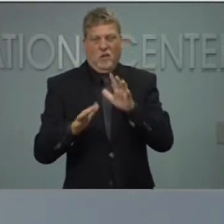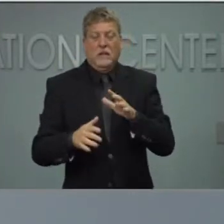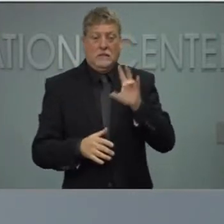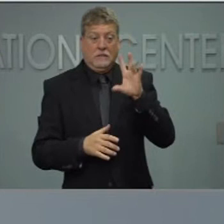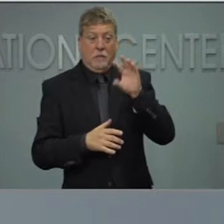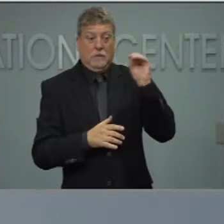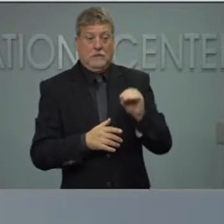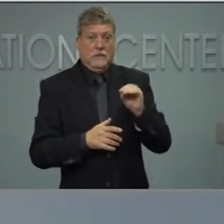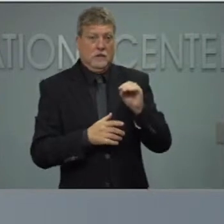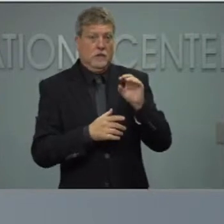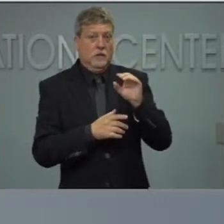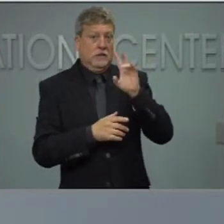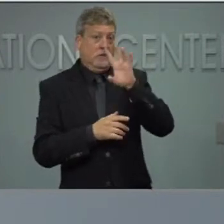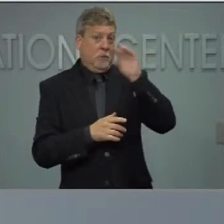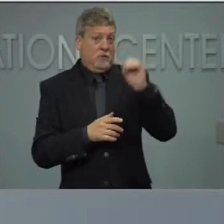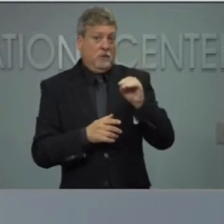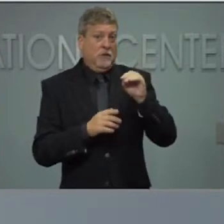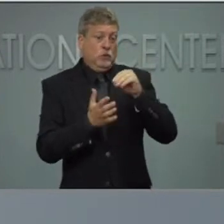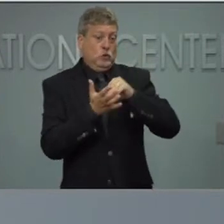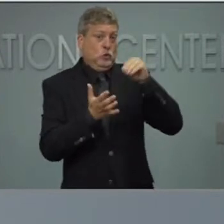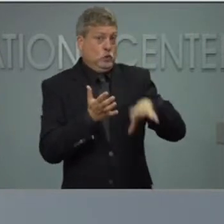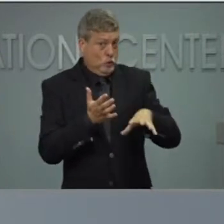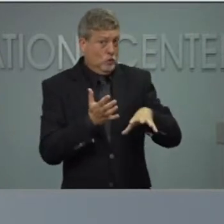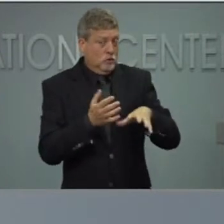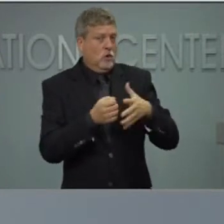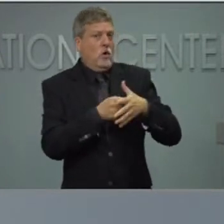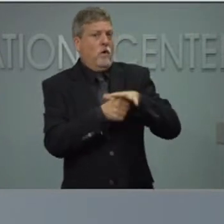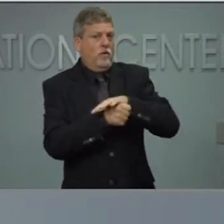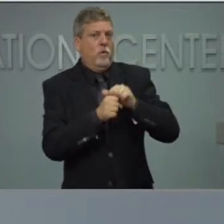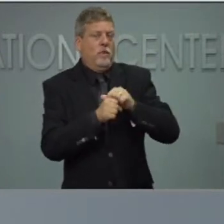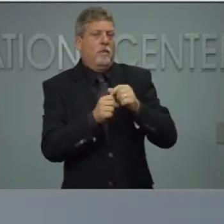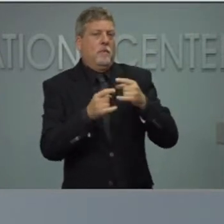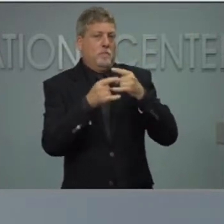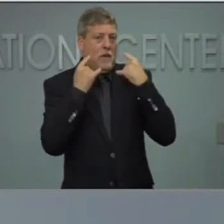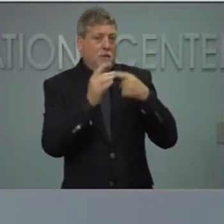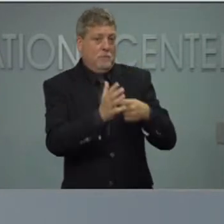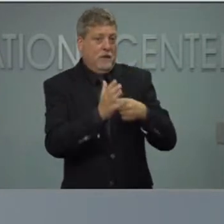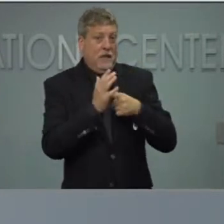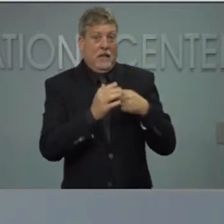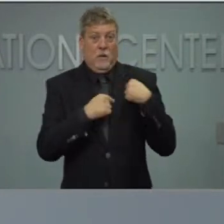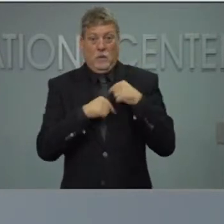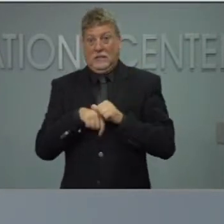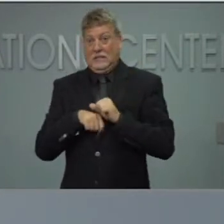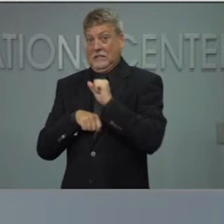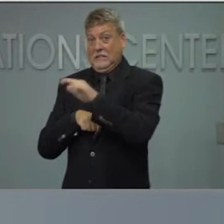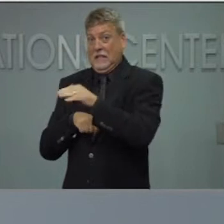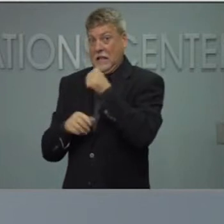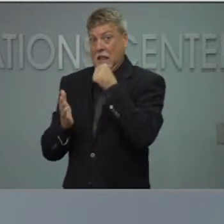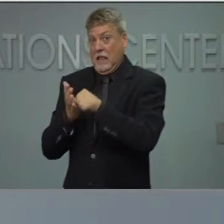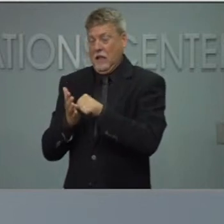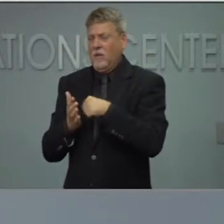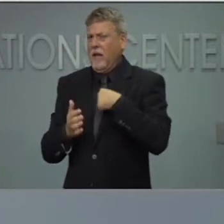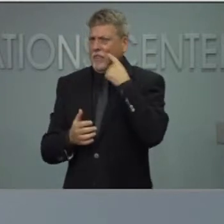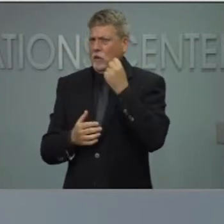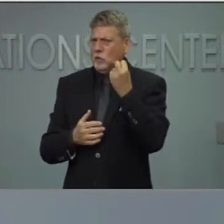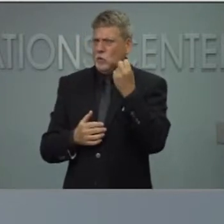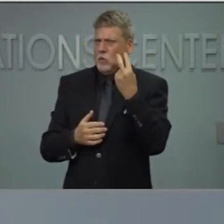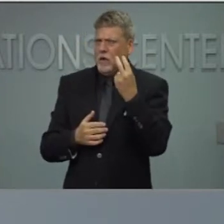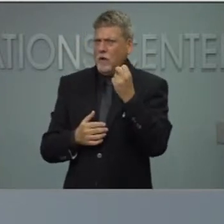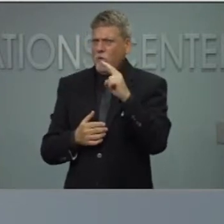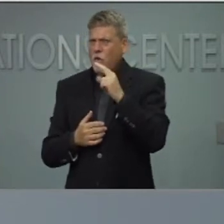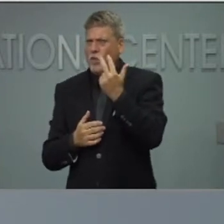students are covered by a mask mandate. Since sending that letter, we believe 12 or 13 school districts